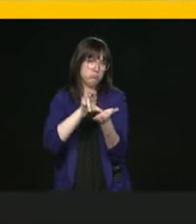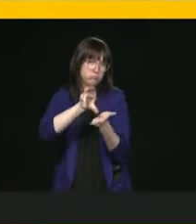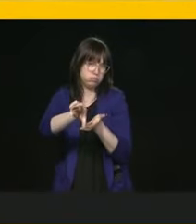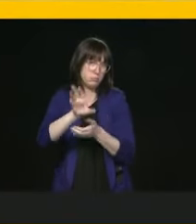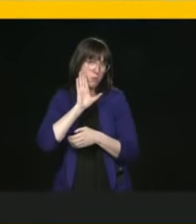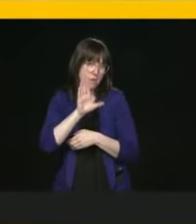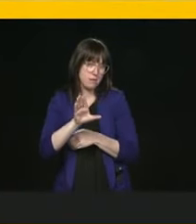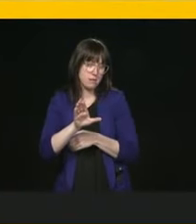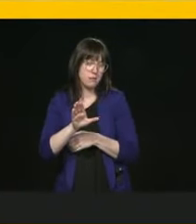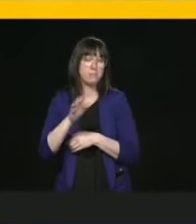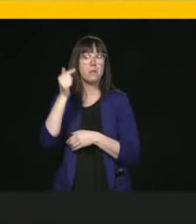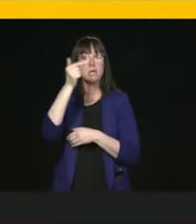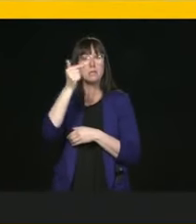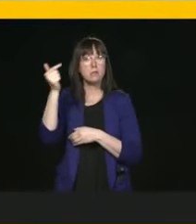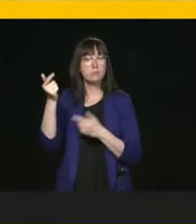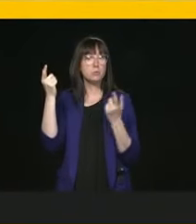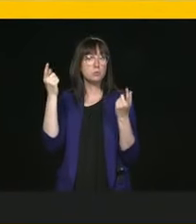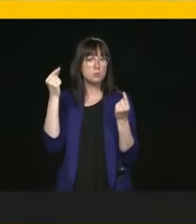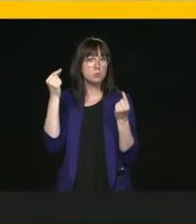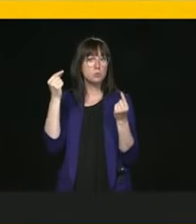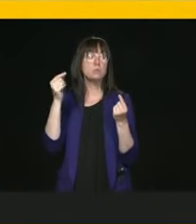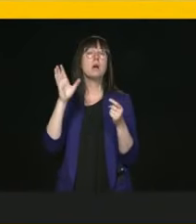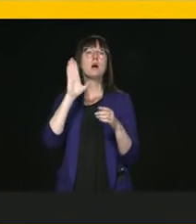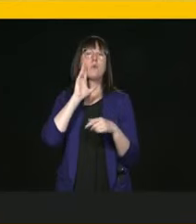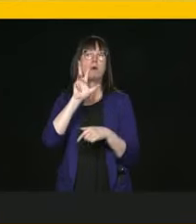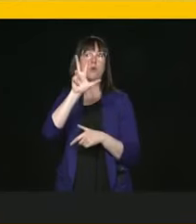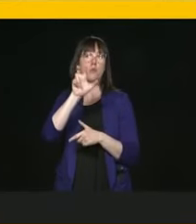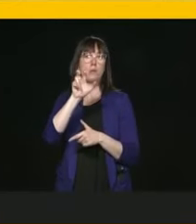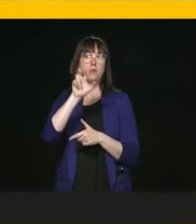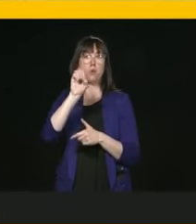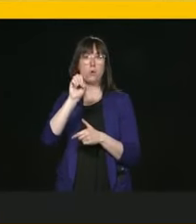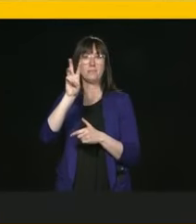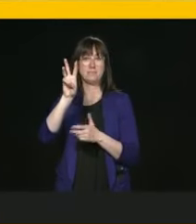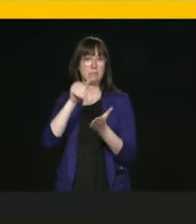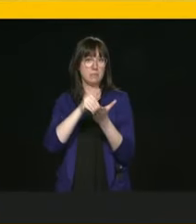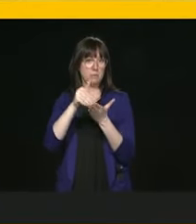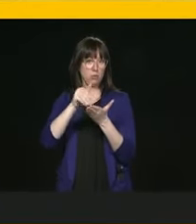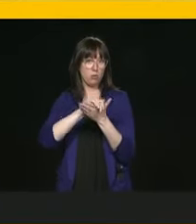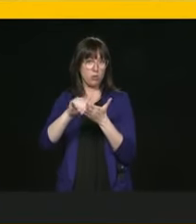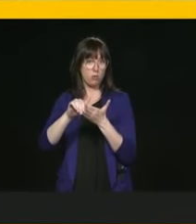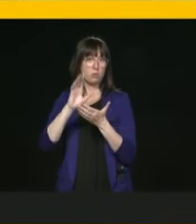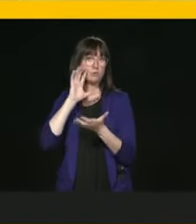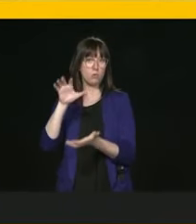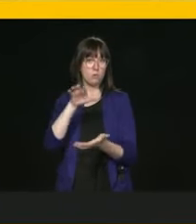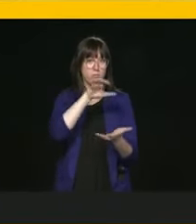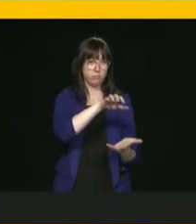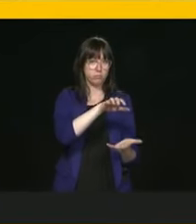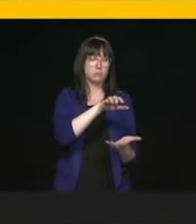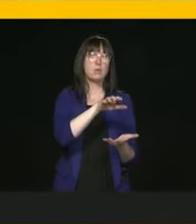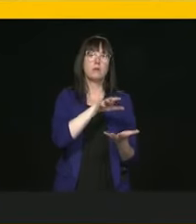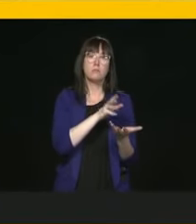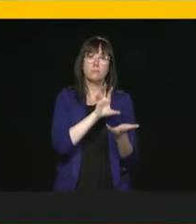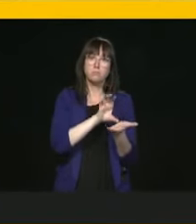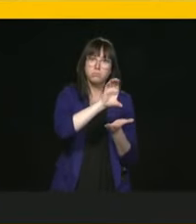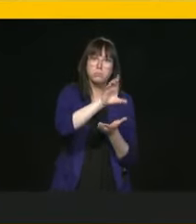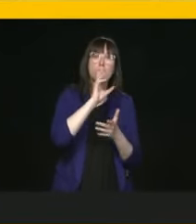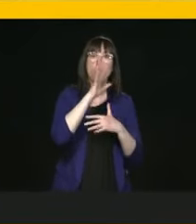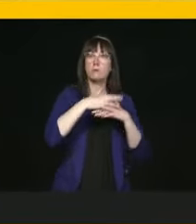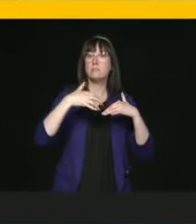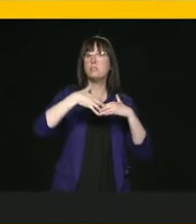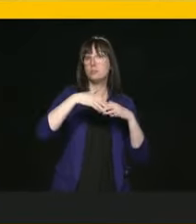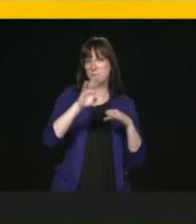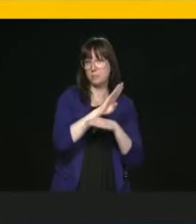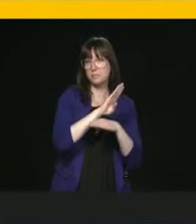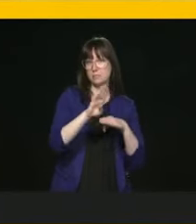allocate more than $306 million to help Indigenous businesses.